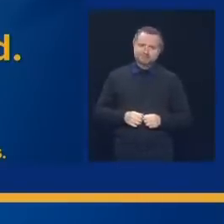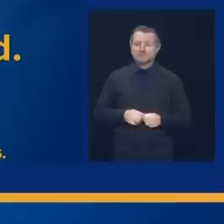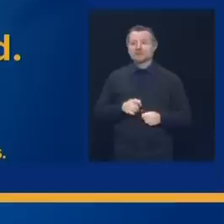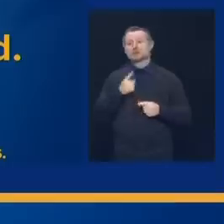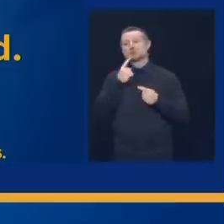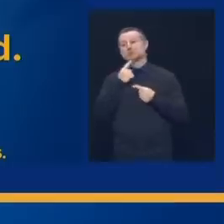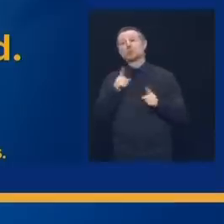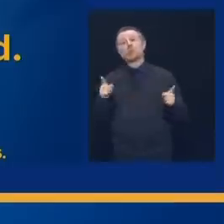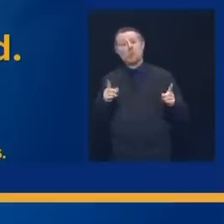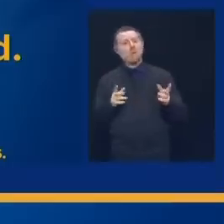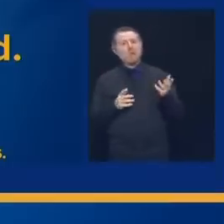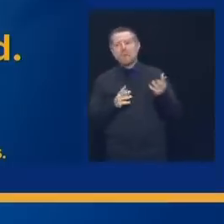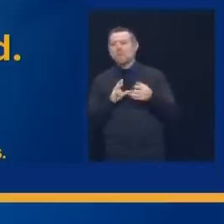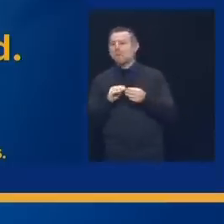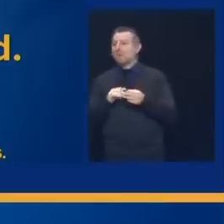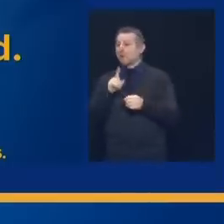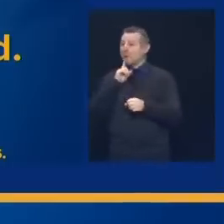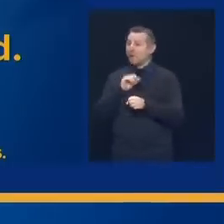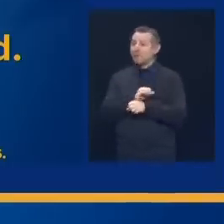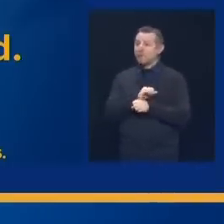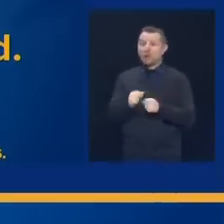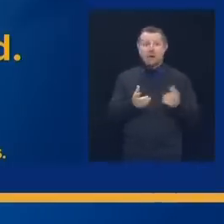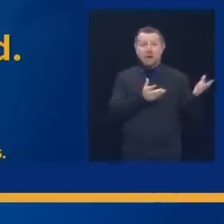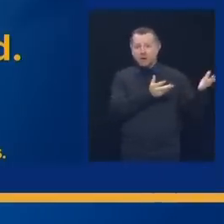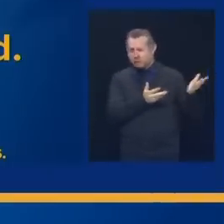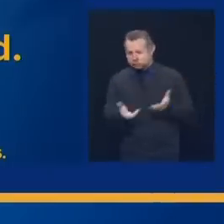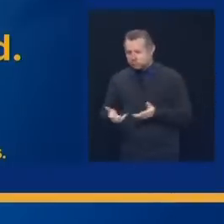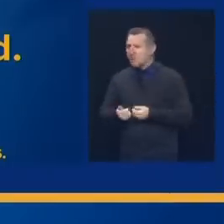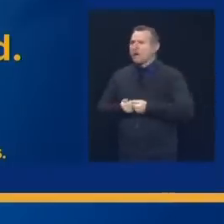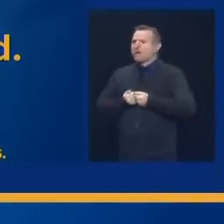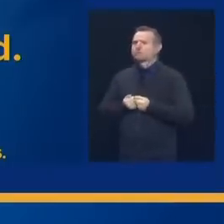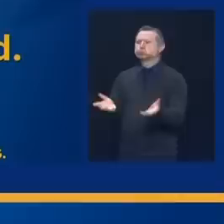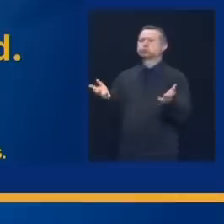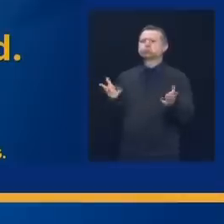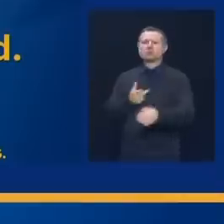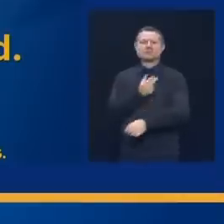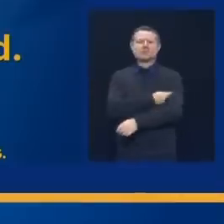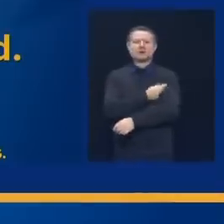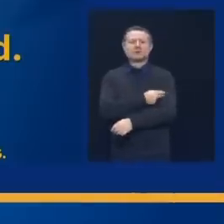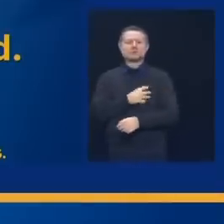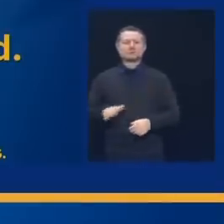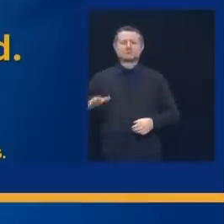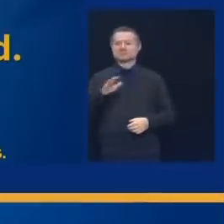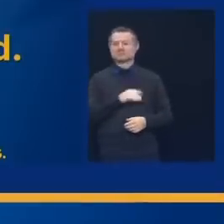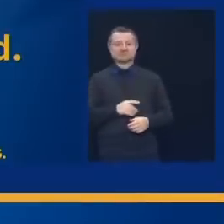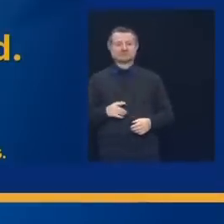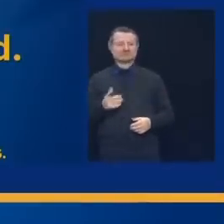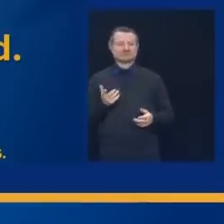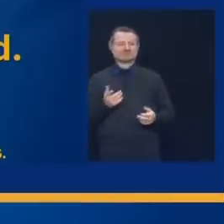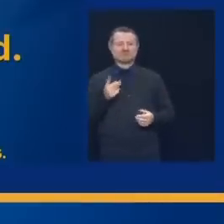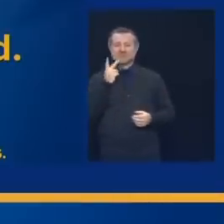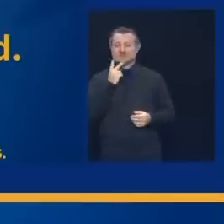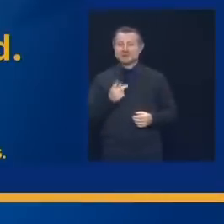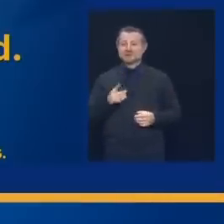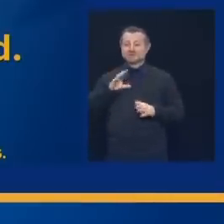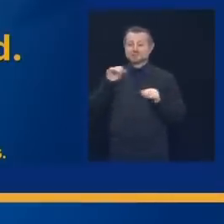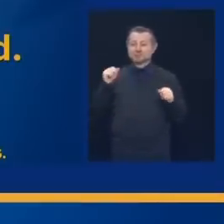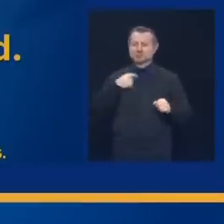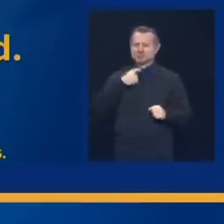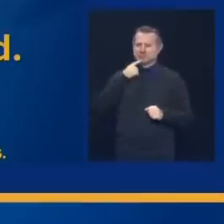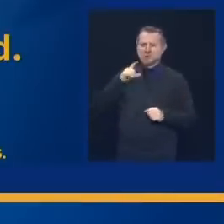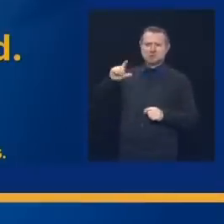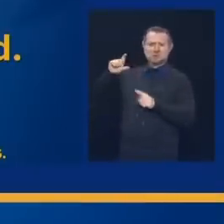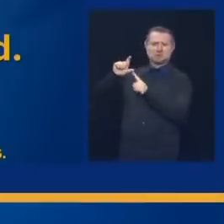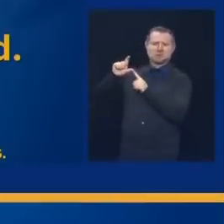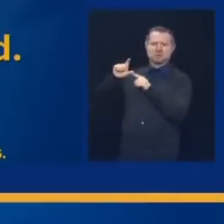end. They announce the vaccine, the president stands up, I have the vial that is the